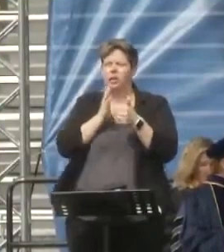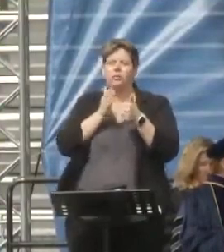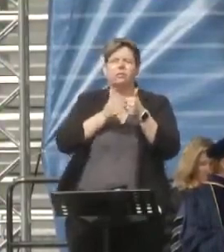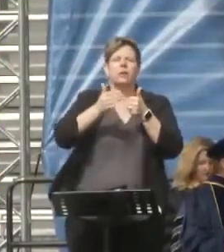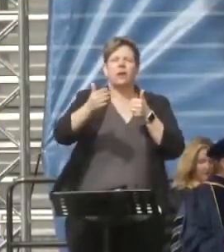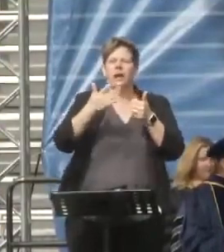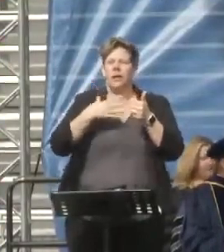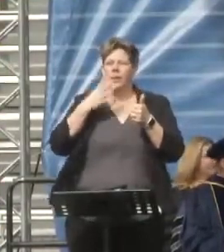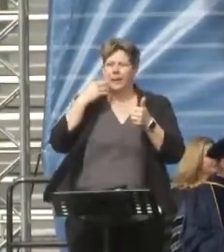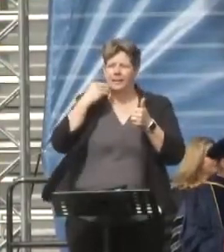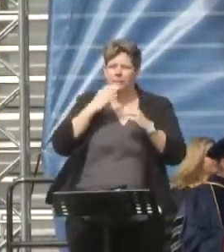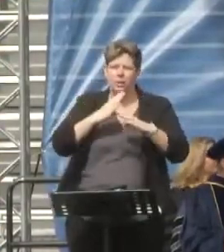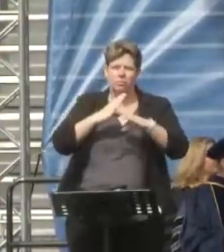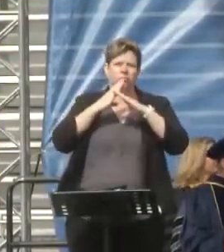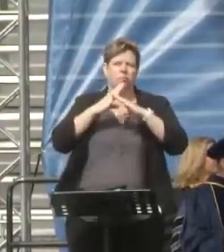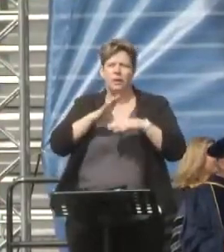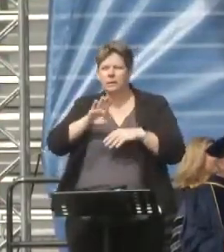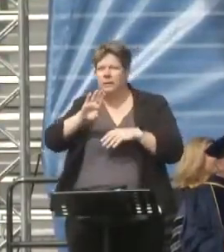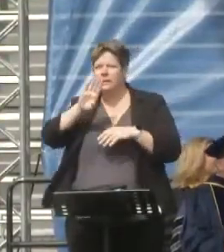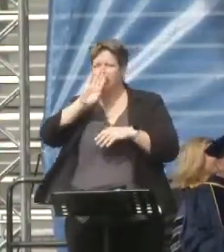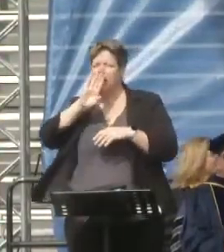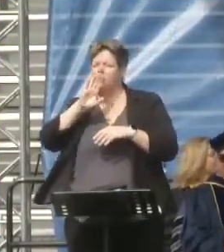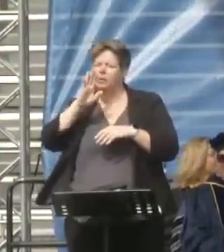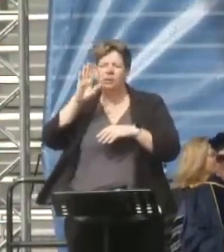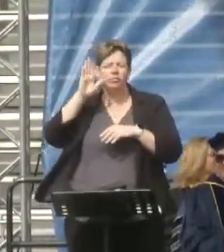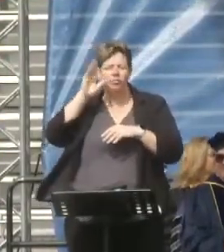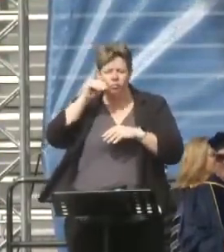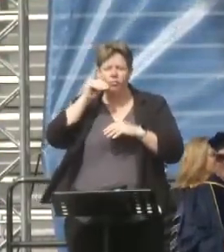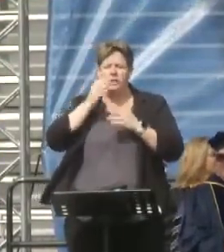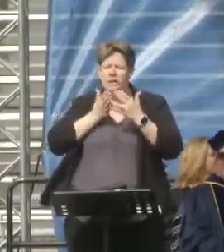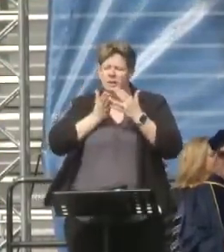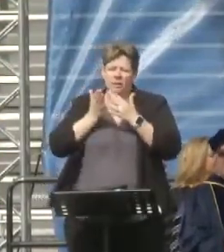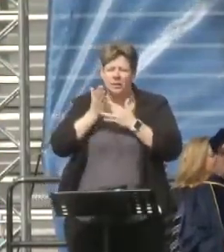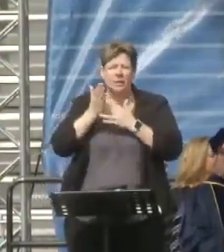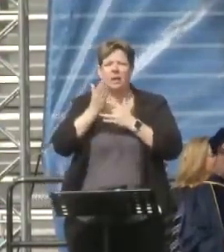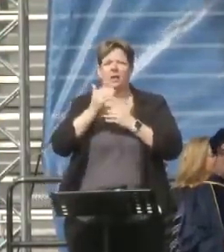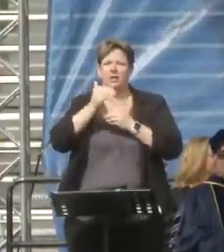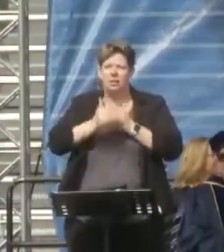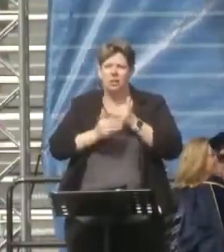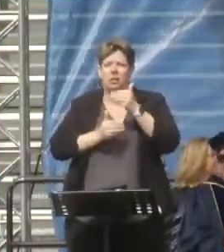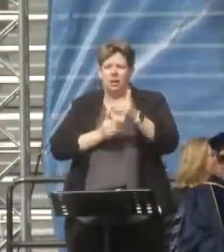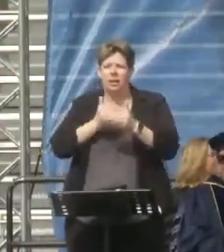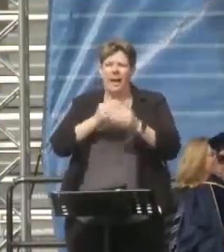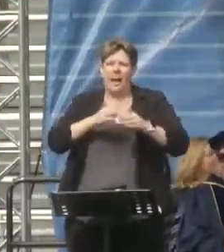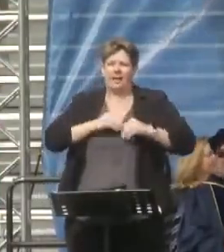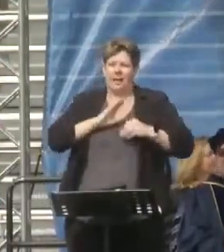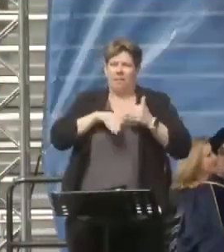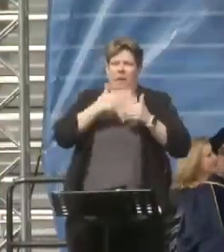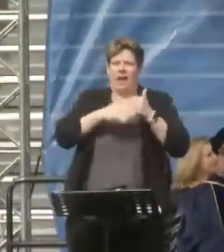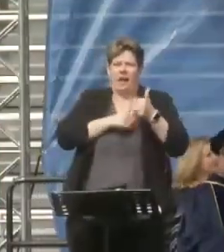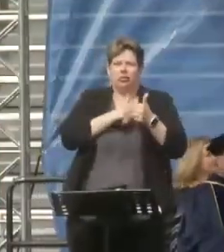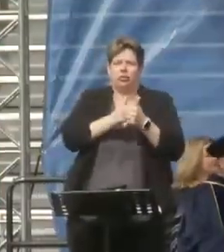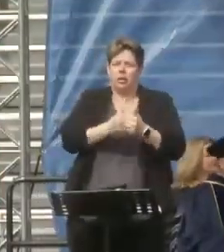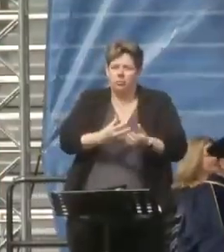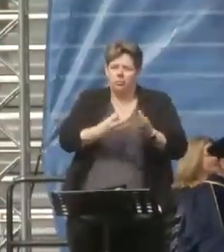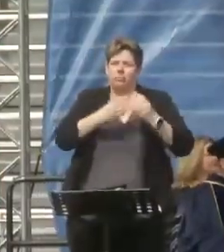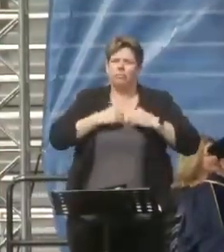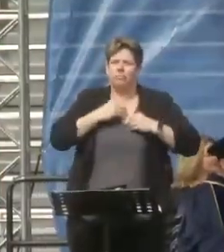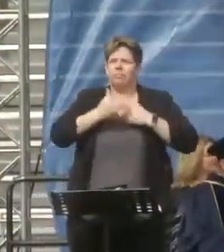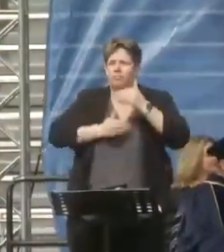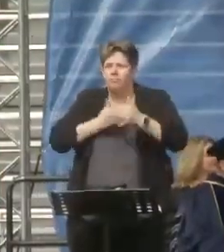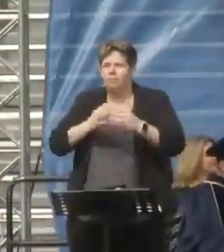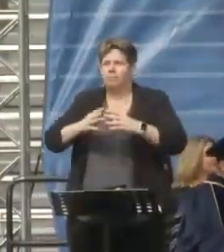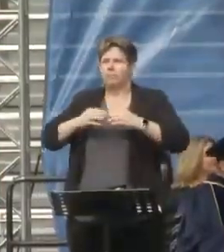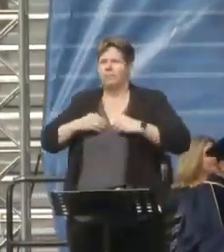to keep going, to keep growing, to take on the next challenge and the next one. I want to tell you that you can take your